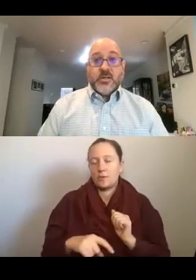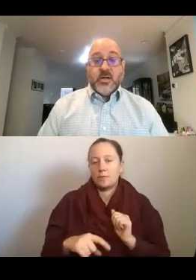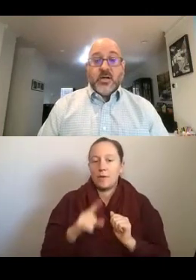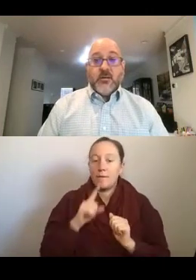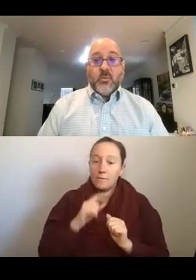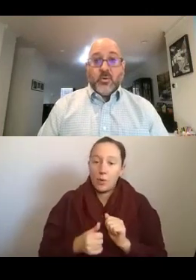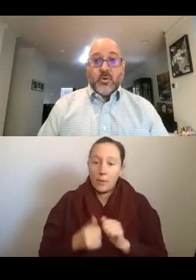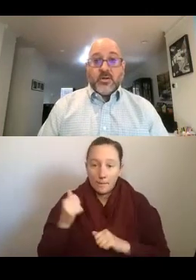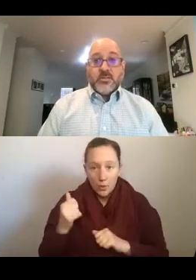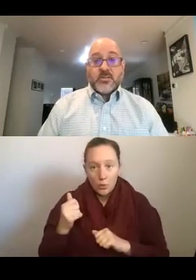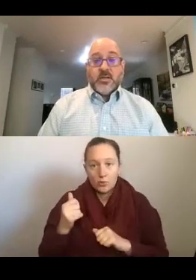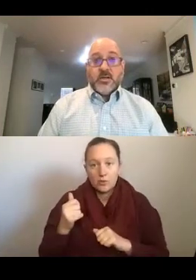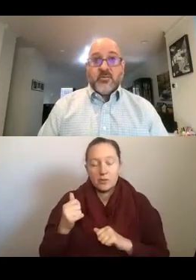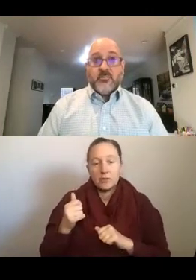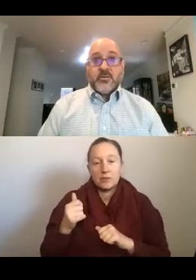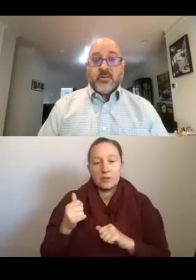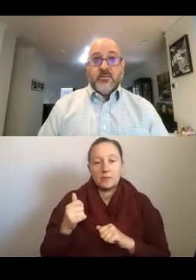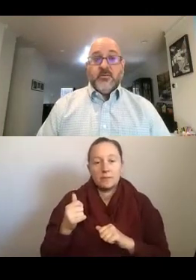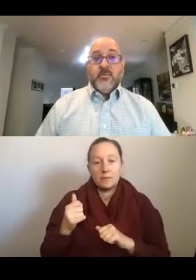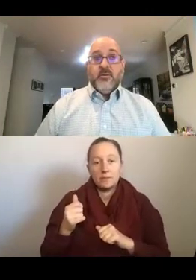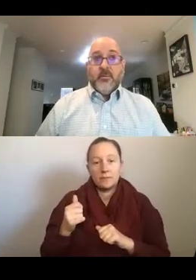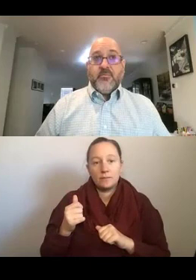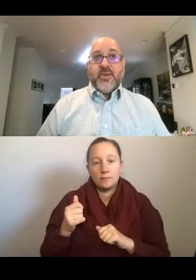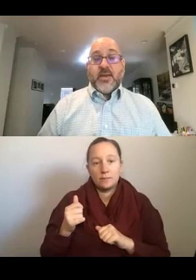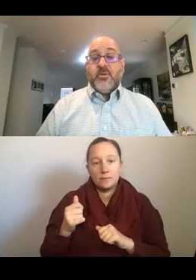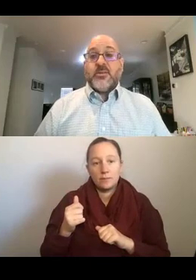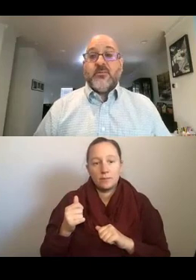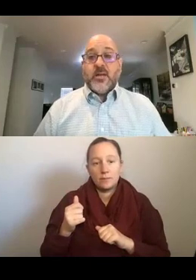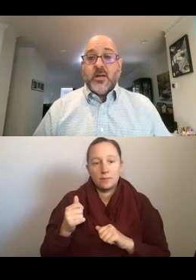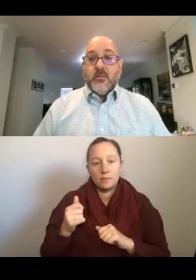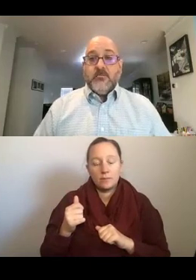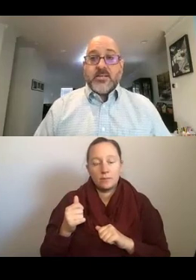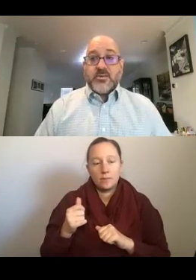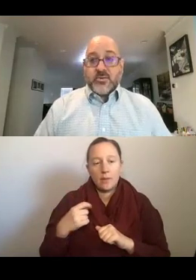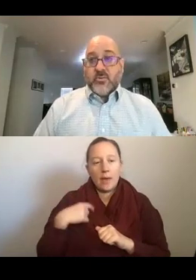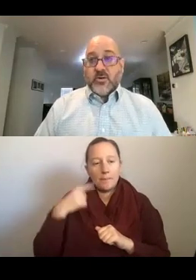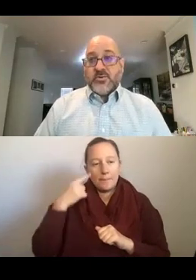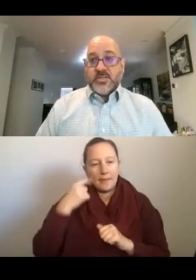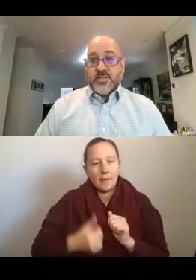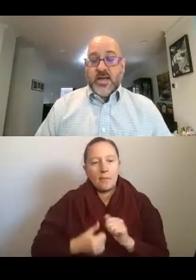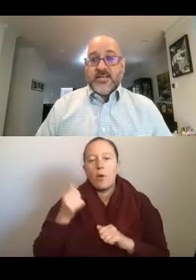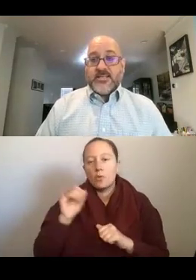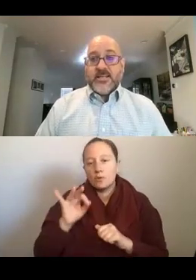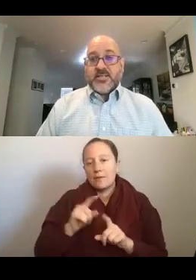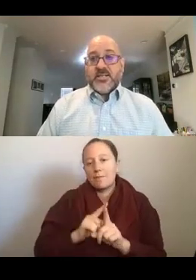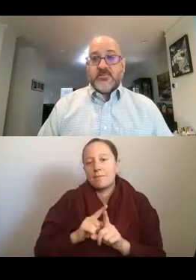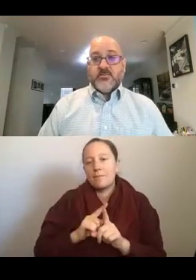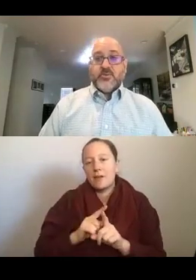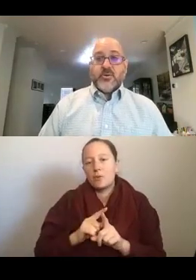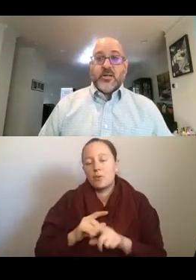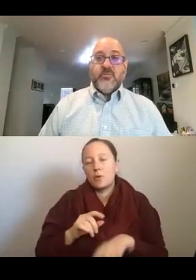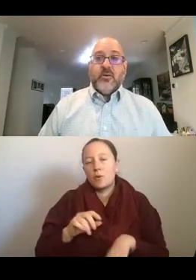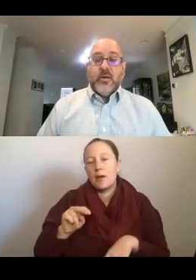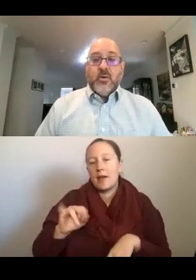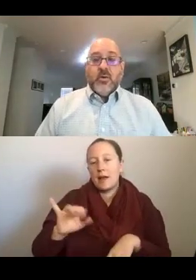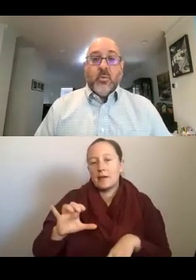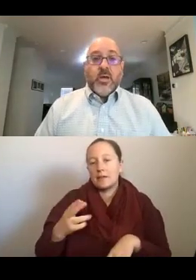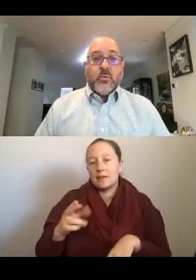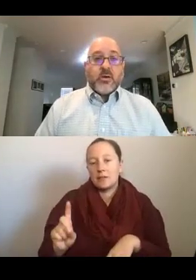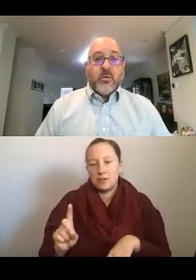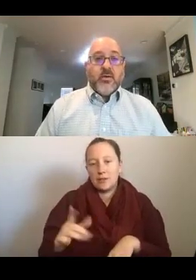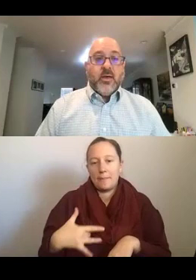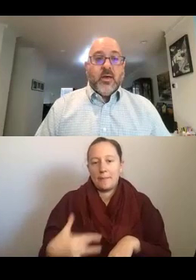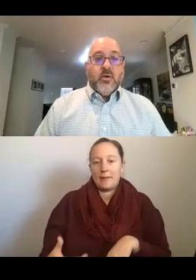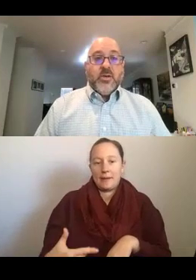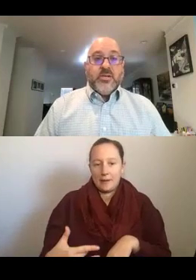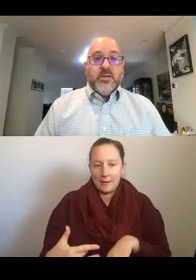most awards. I'm thinking most of the mentored awards, which at NICHD is the majority of what we